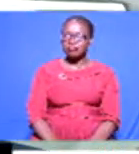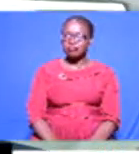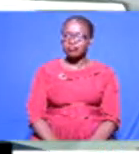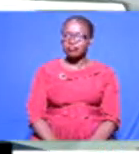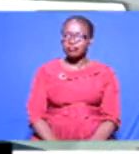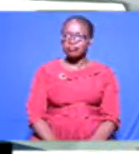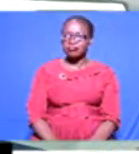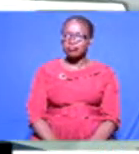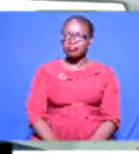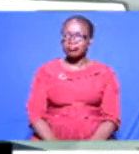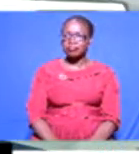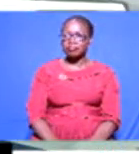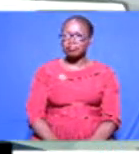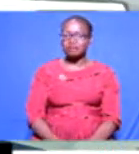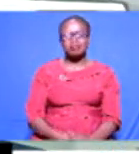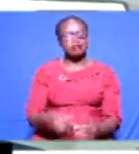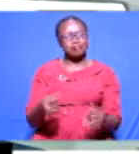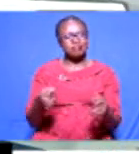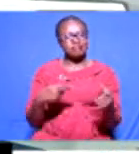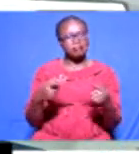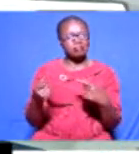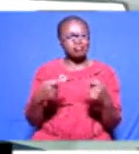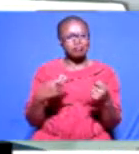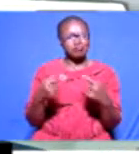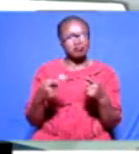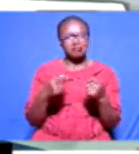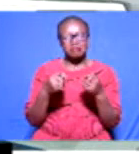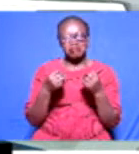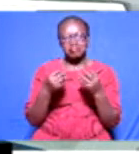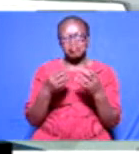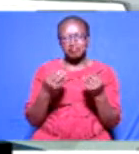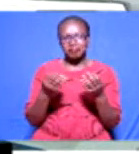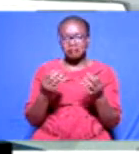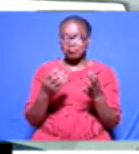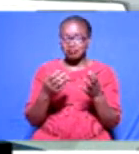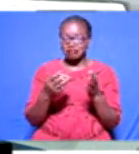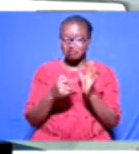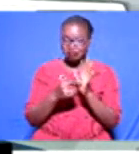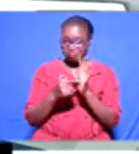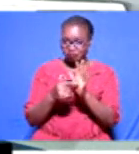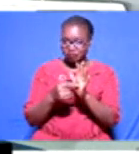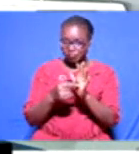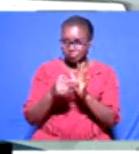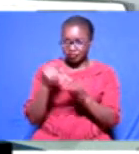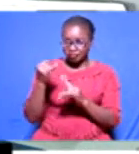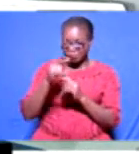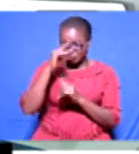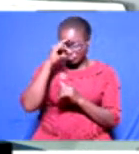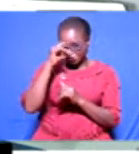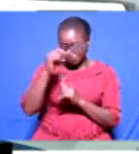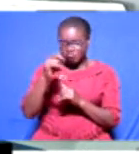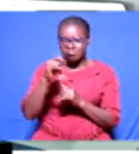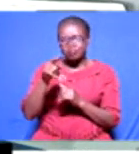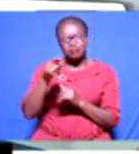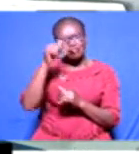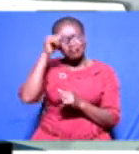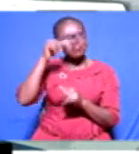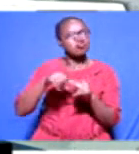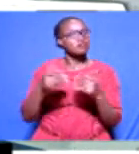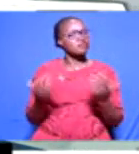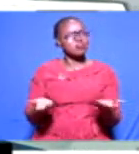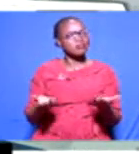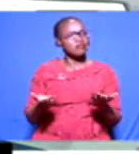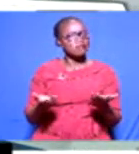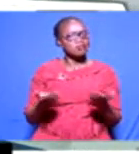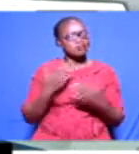Many people continuing to send in their last respects to the late president Emilio Mwai Kibaki. How do you remember him? Please do engage